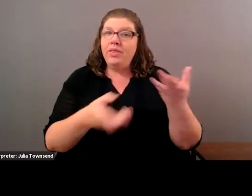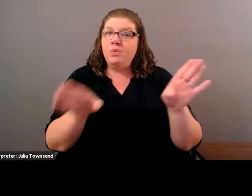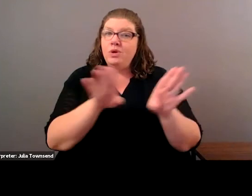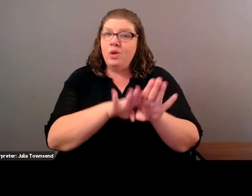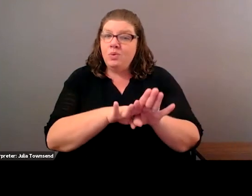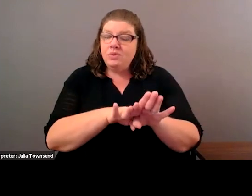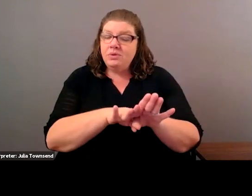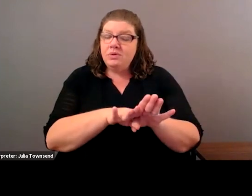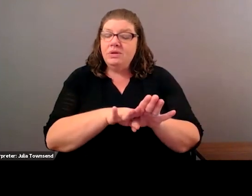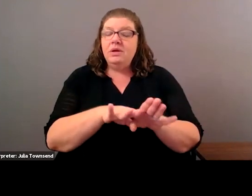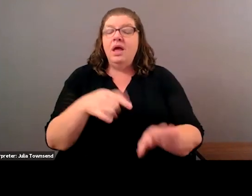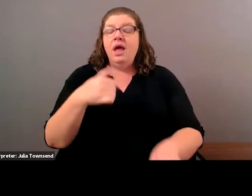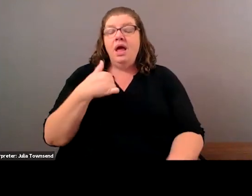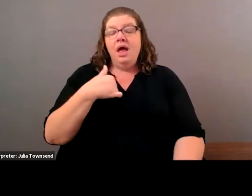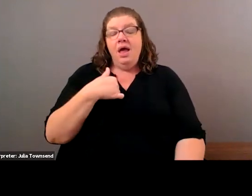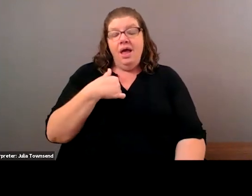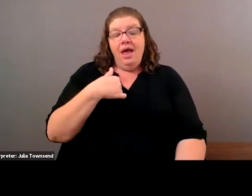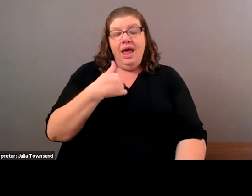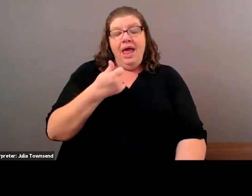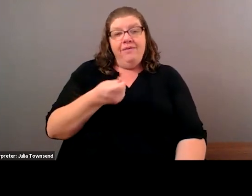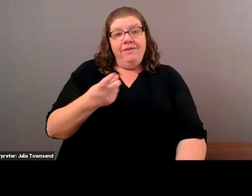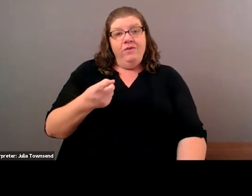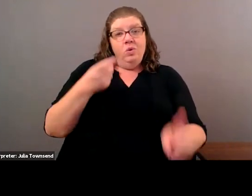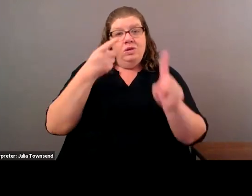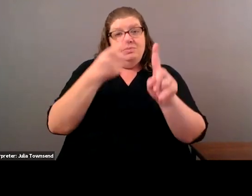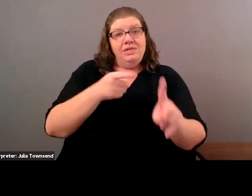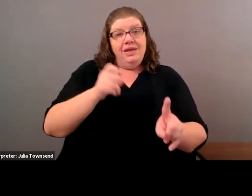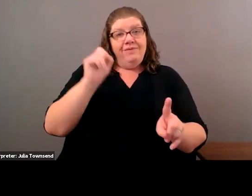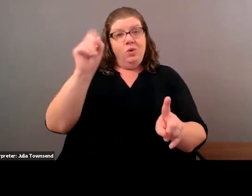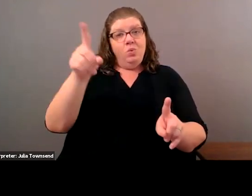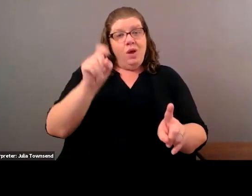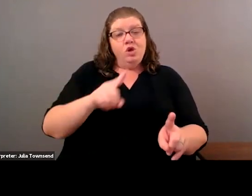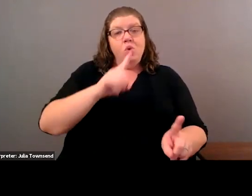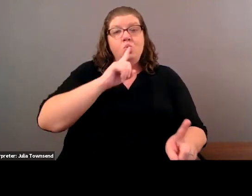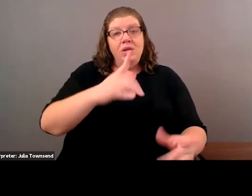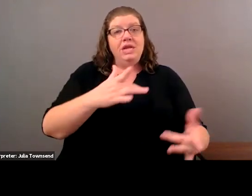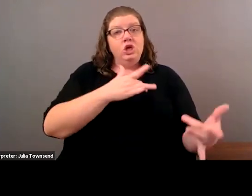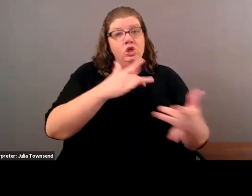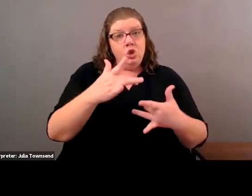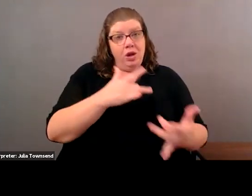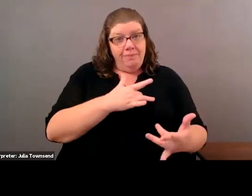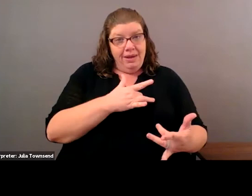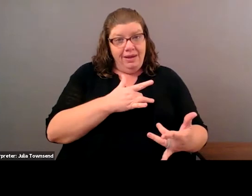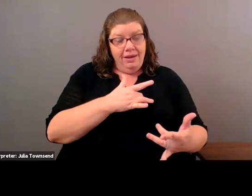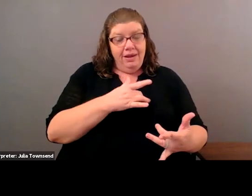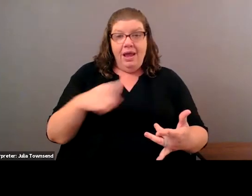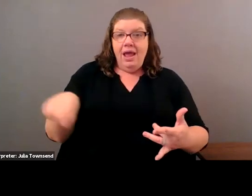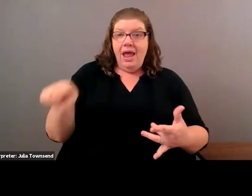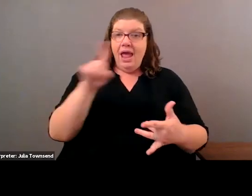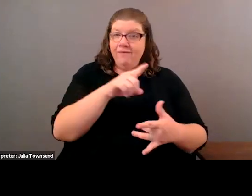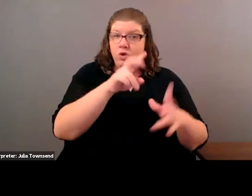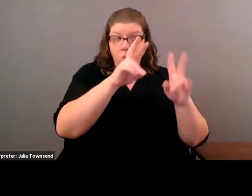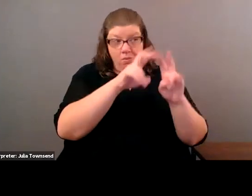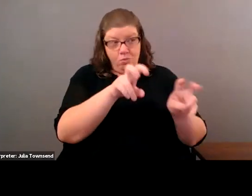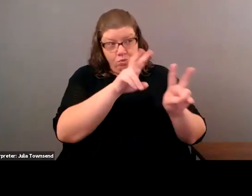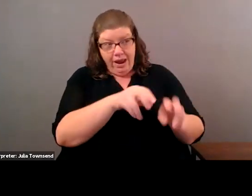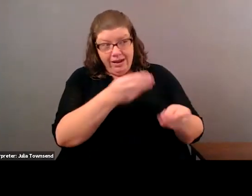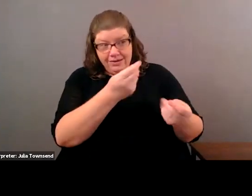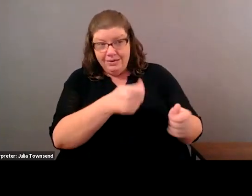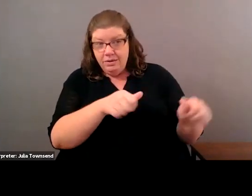have a few specific questions that really concern me. Have you had an appraisal done of the